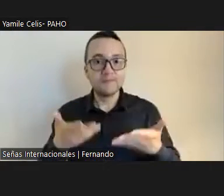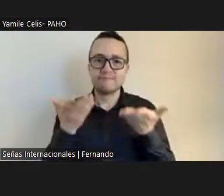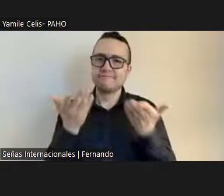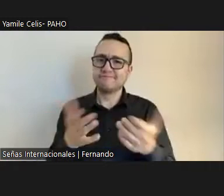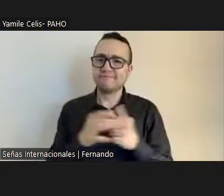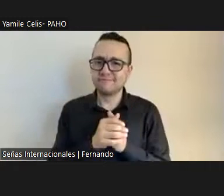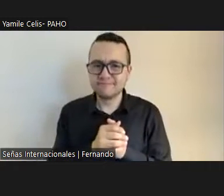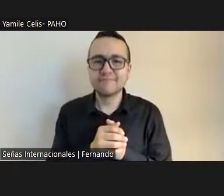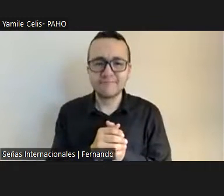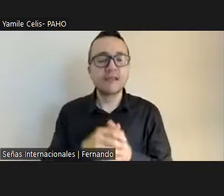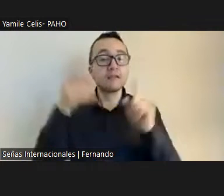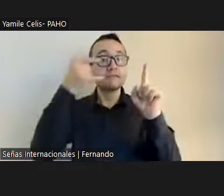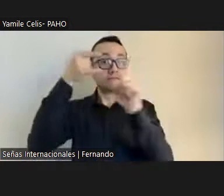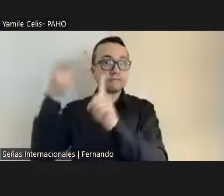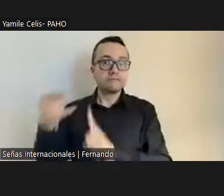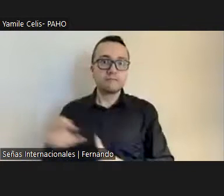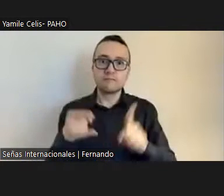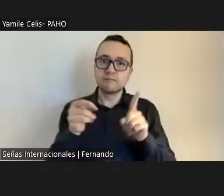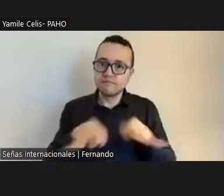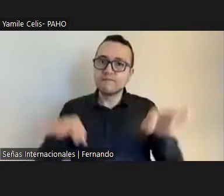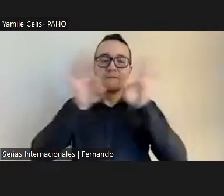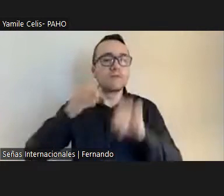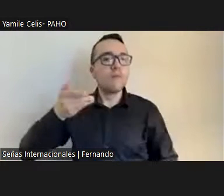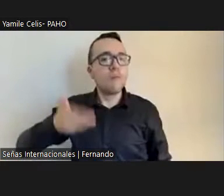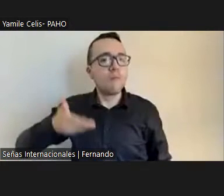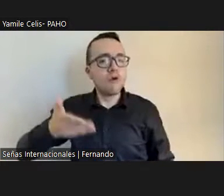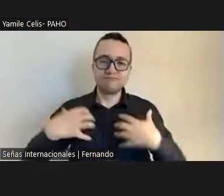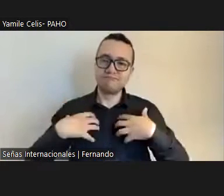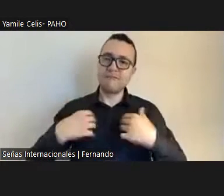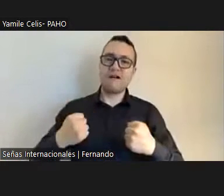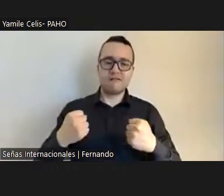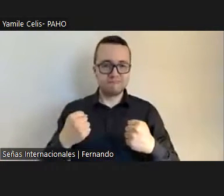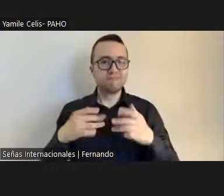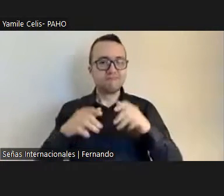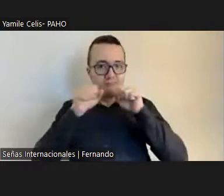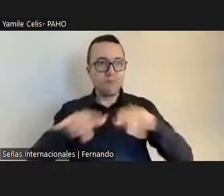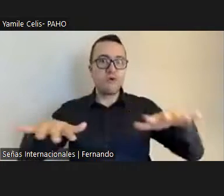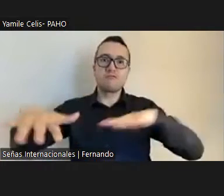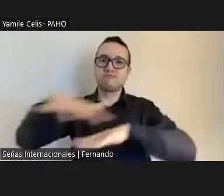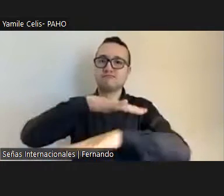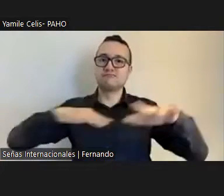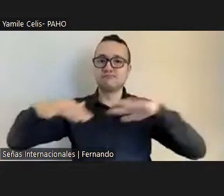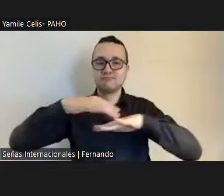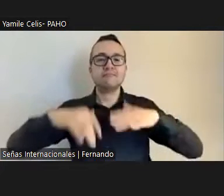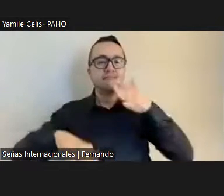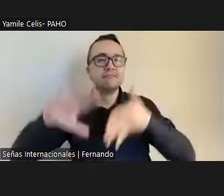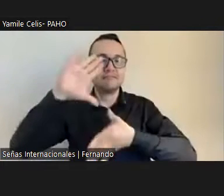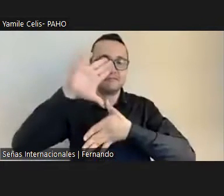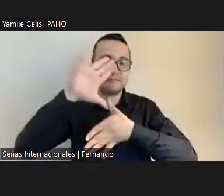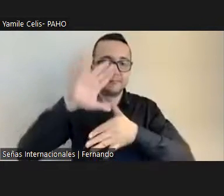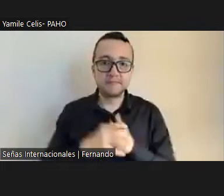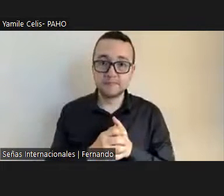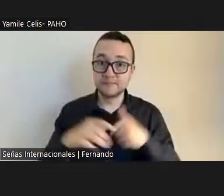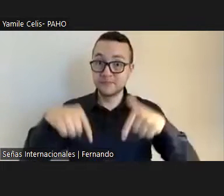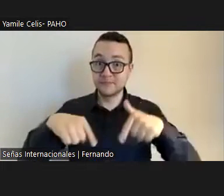to todos such nosotros relevant event for de public las health Américas. throughout the Para Americas mí region. es un día muy It importante is que really nos a very acompaña